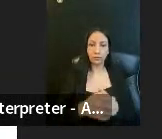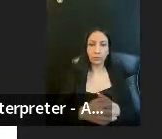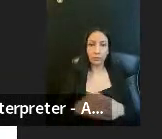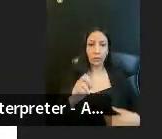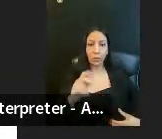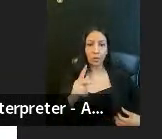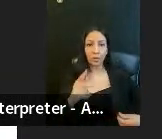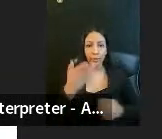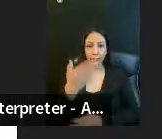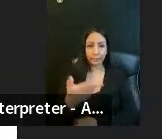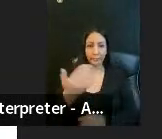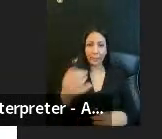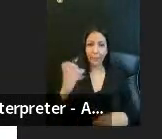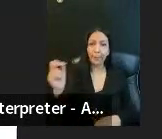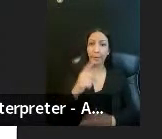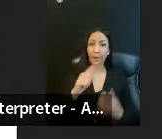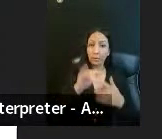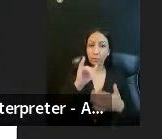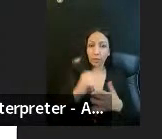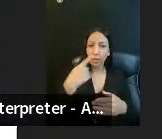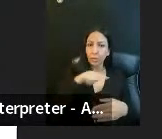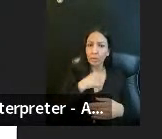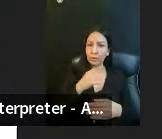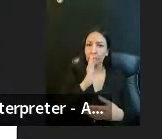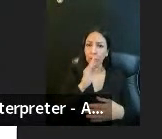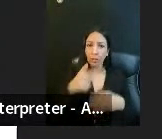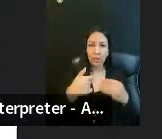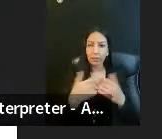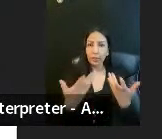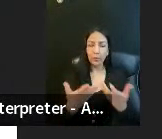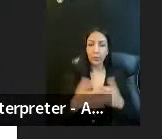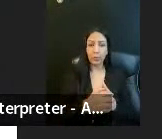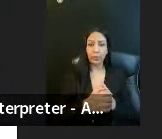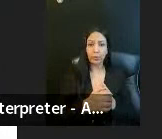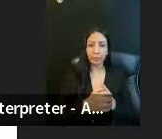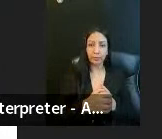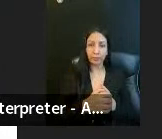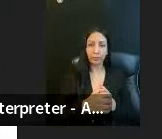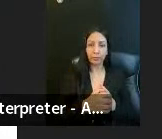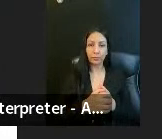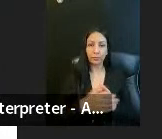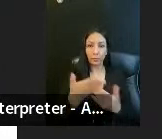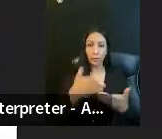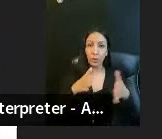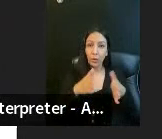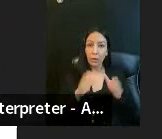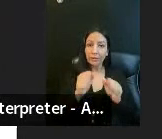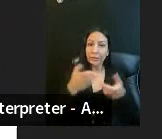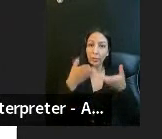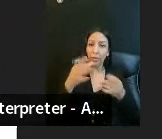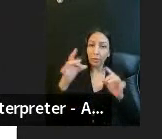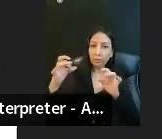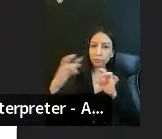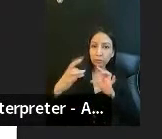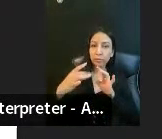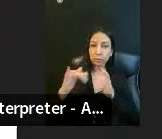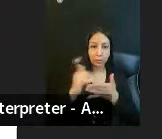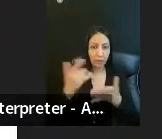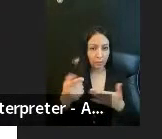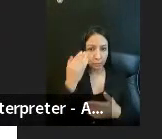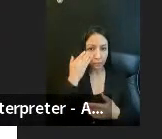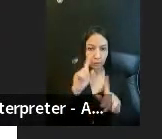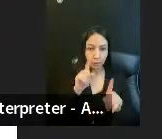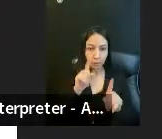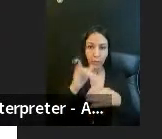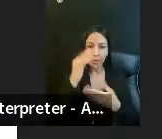So getting back to it, we were just covering the ways to provide input, which is, attending